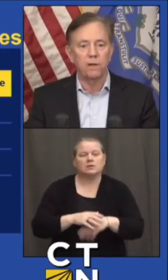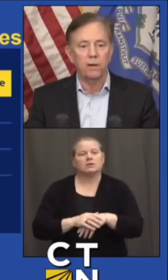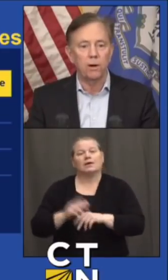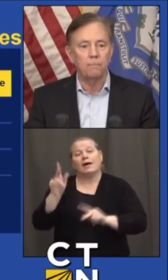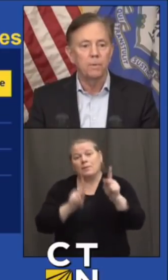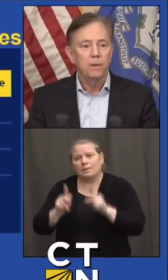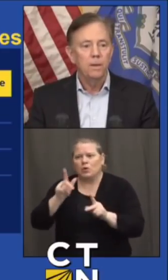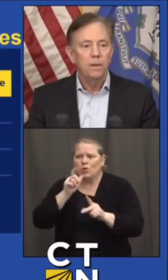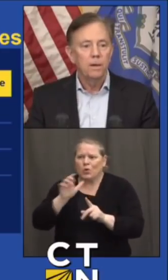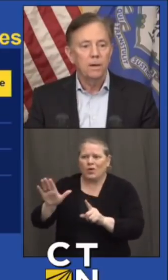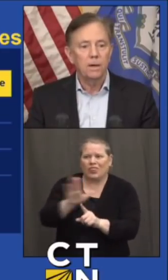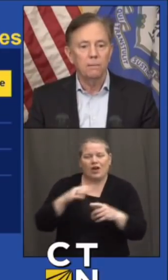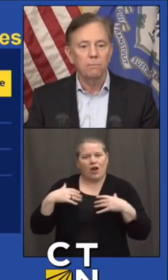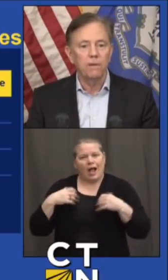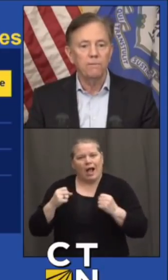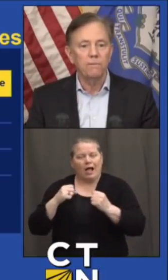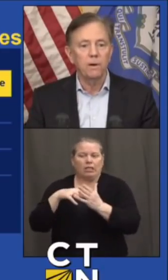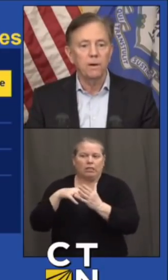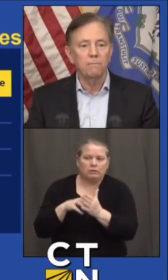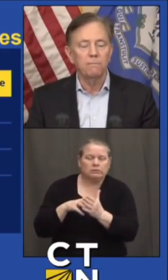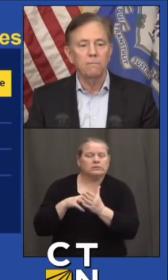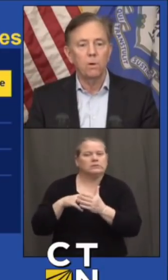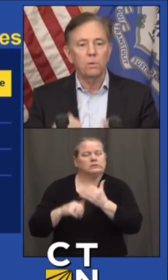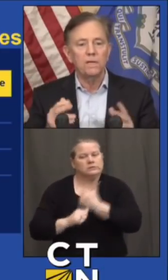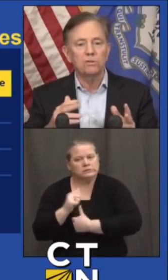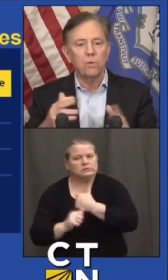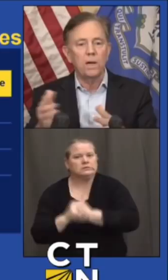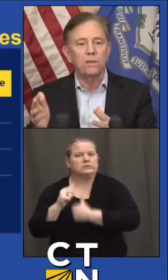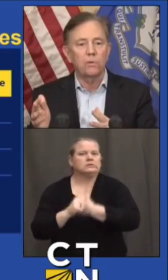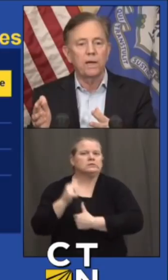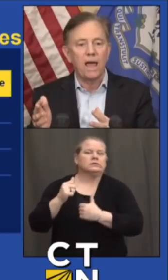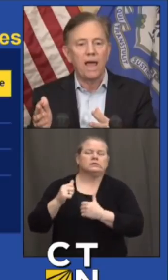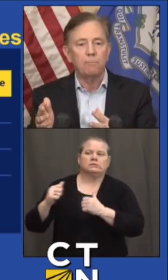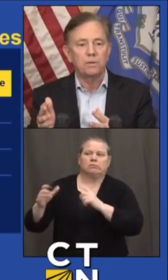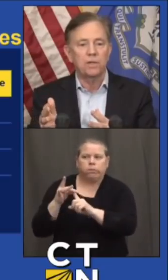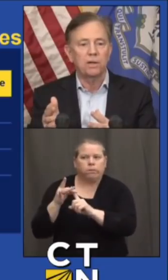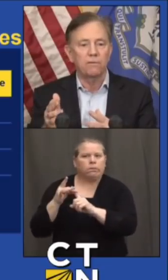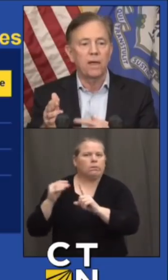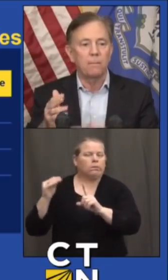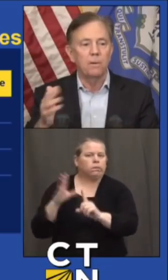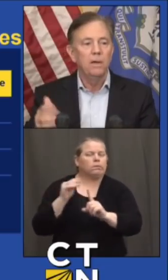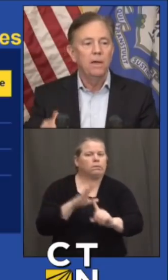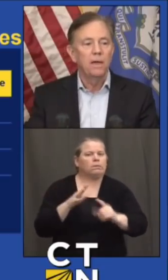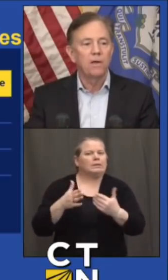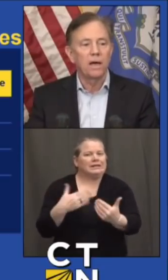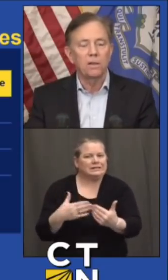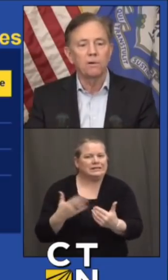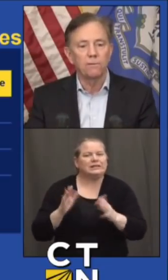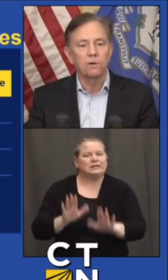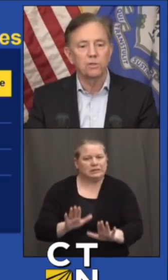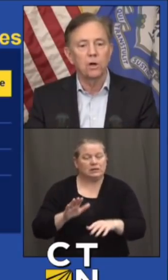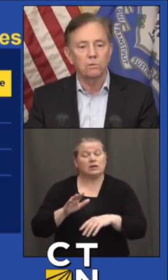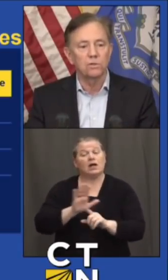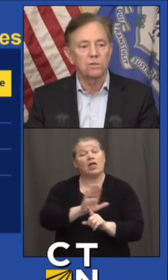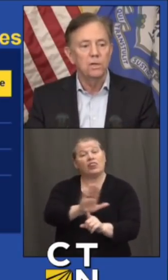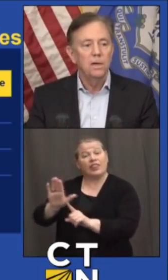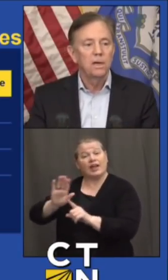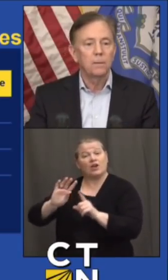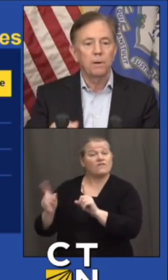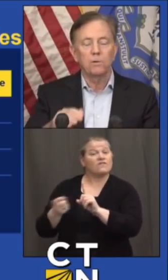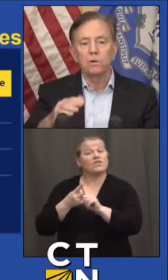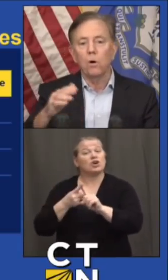possibilities of flare-up. We've only 23.5% of them have gotten their first